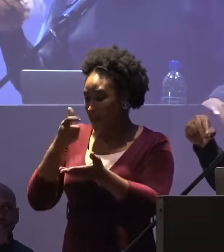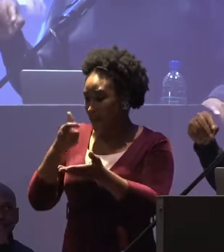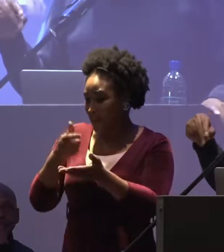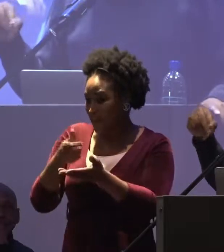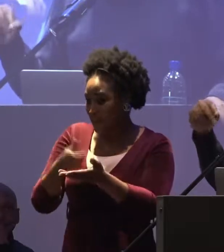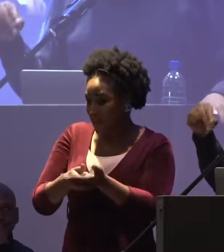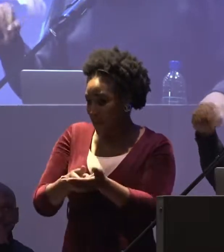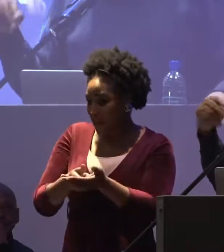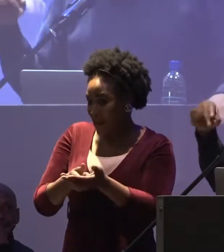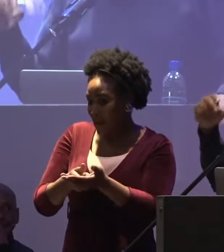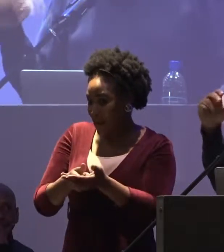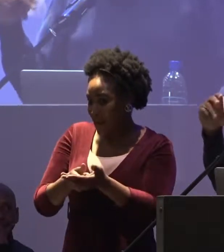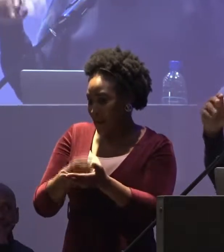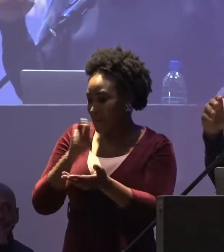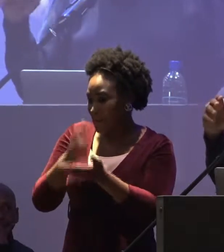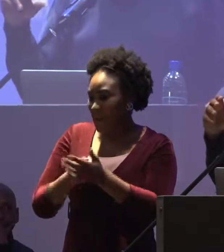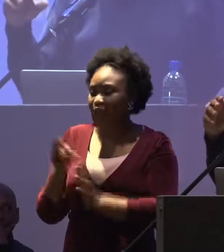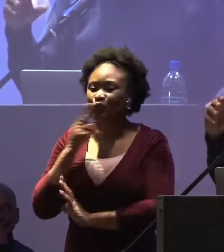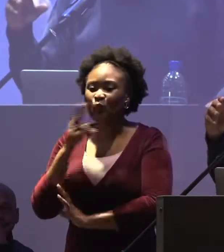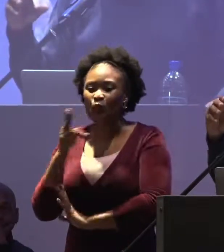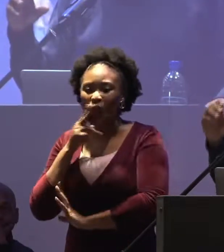of some cigarette very strong.